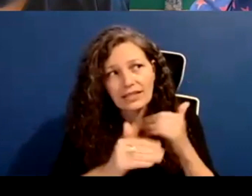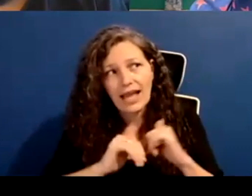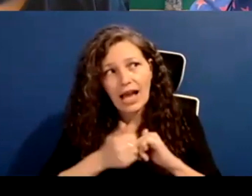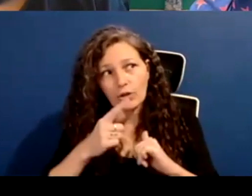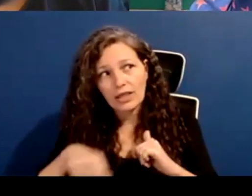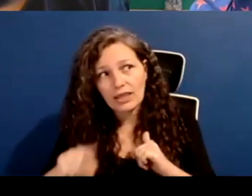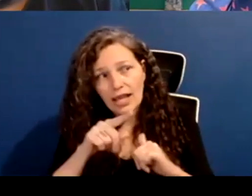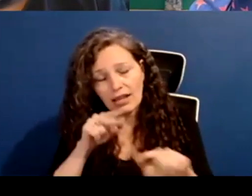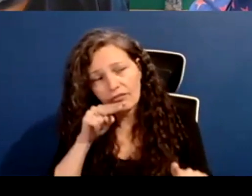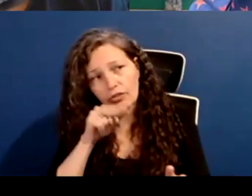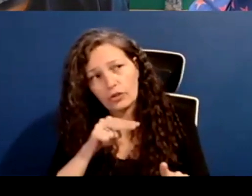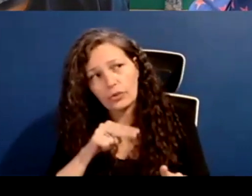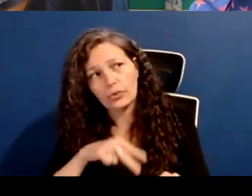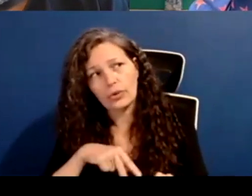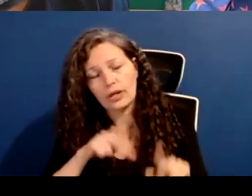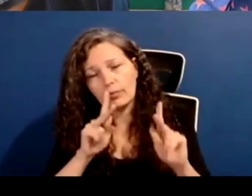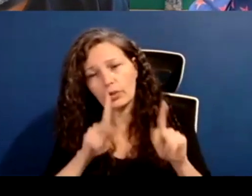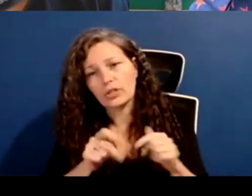that when you think about things like,